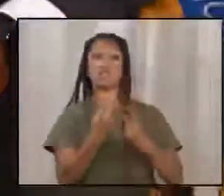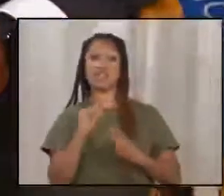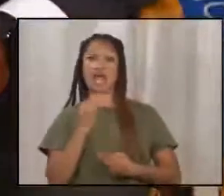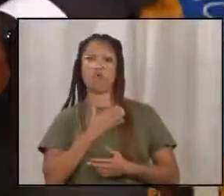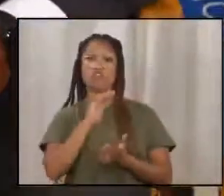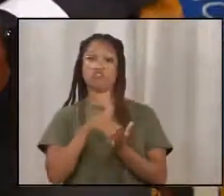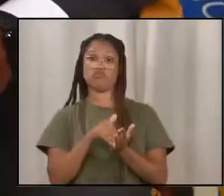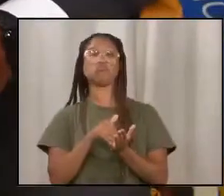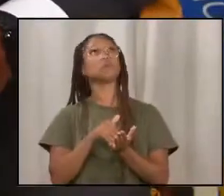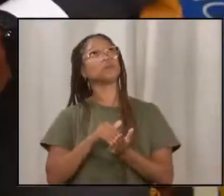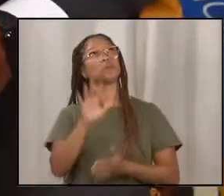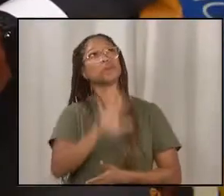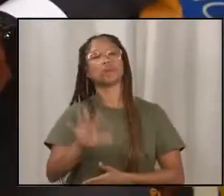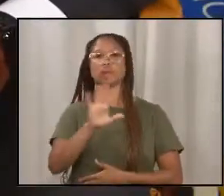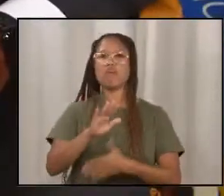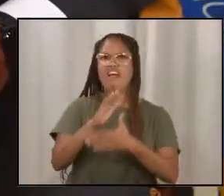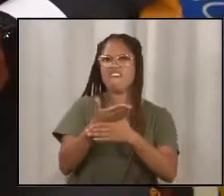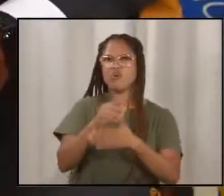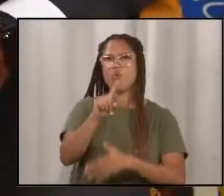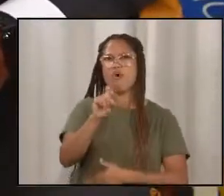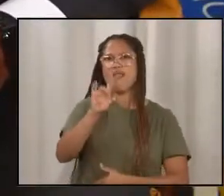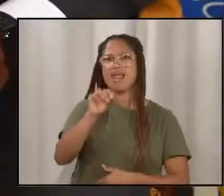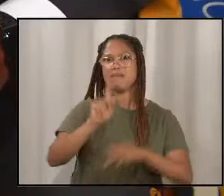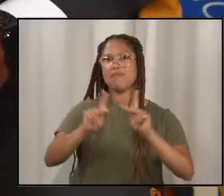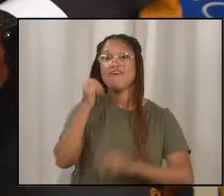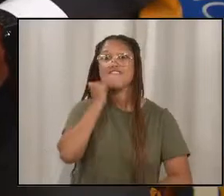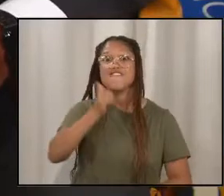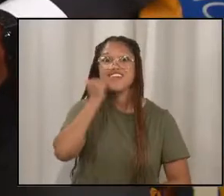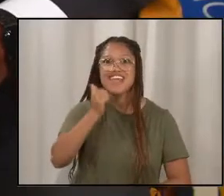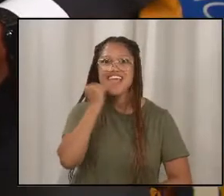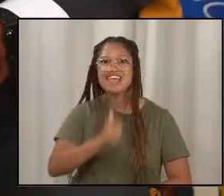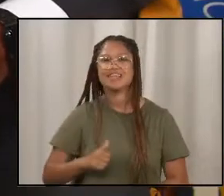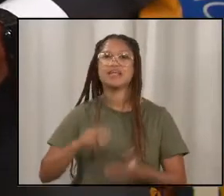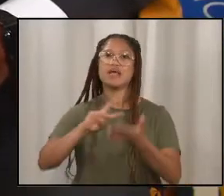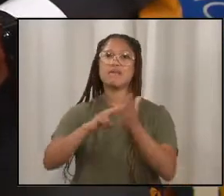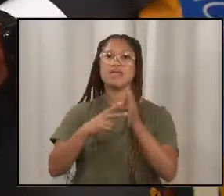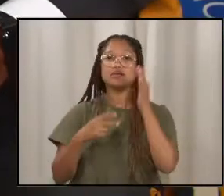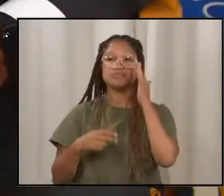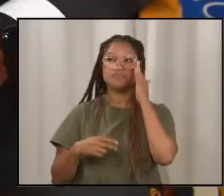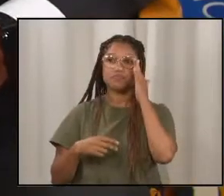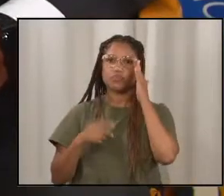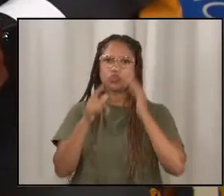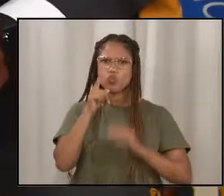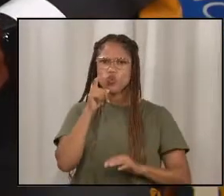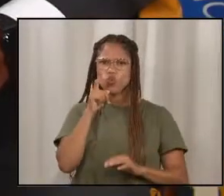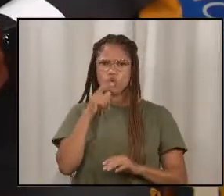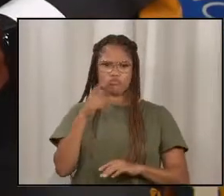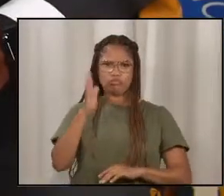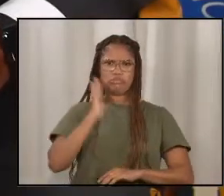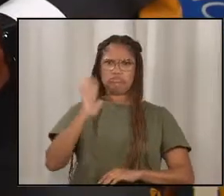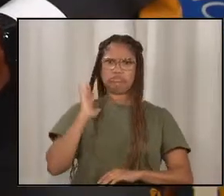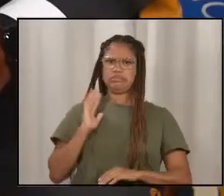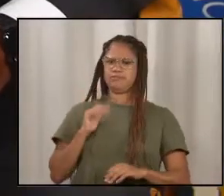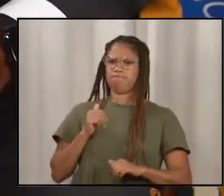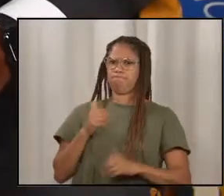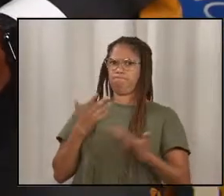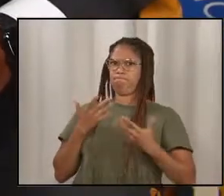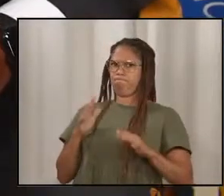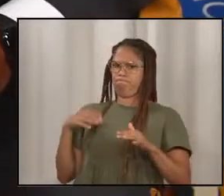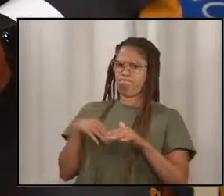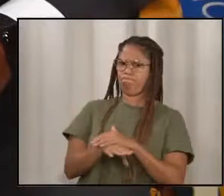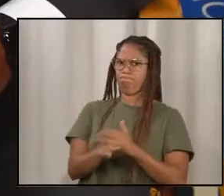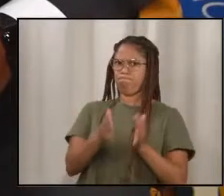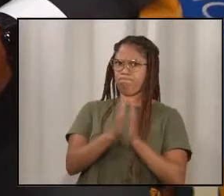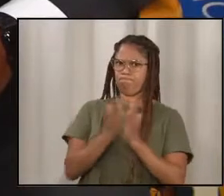Wow, that's incredible. Which is great news, because that means that people who hadn't come in for services previously are now sort of seeking that help